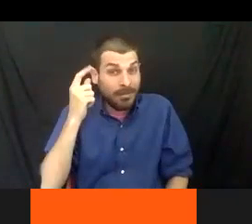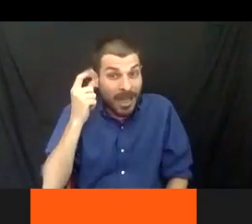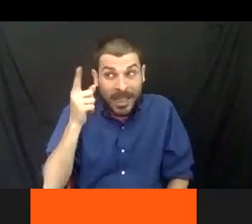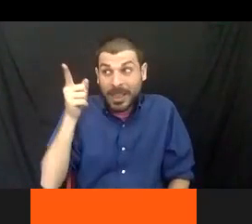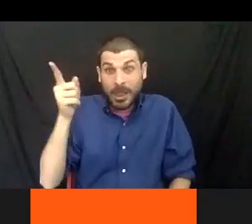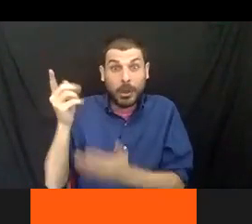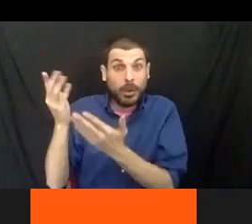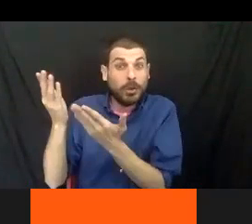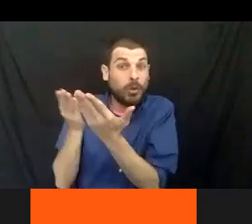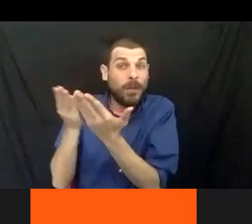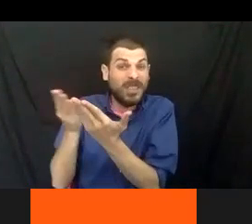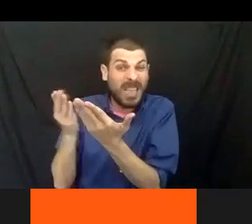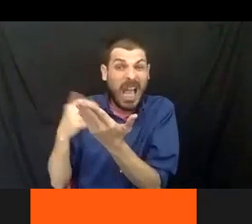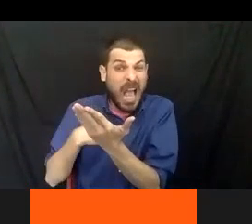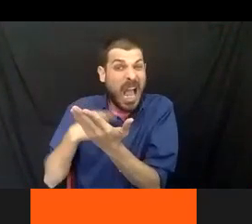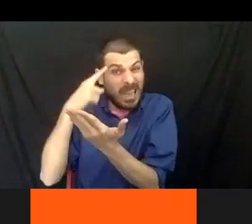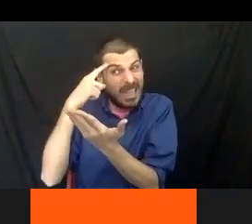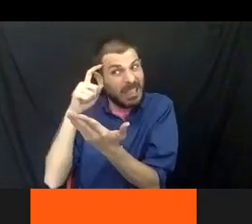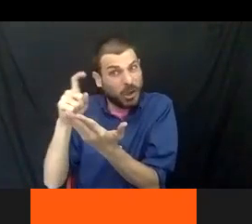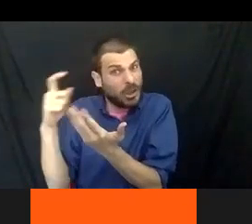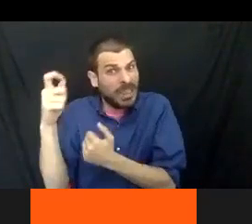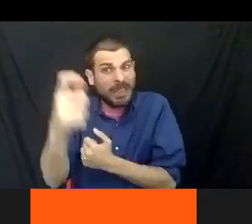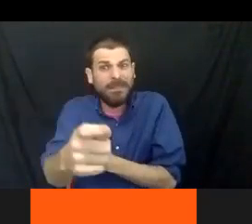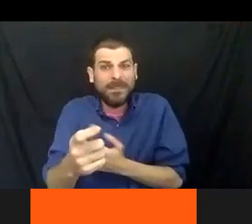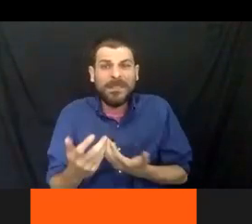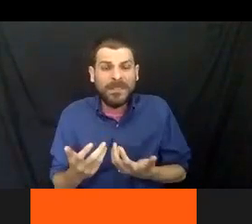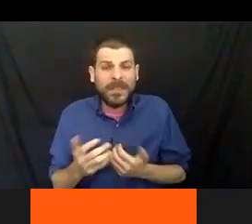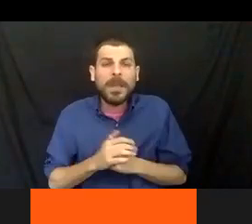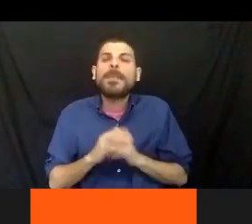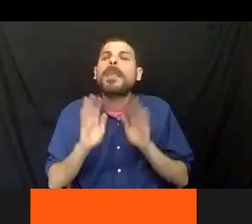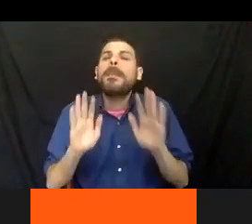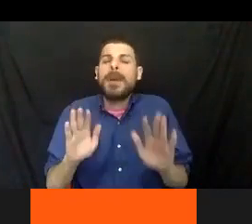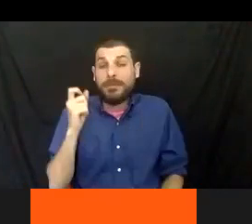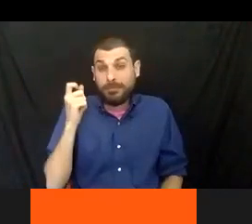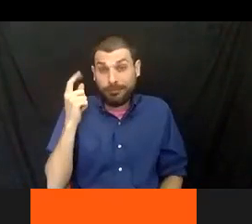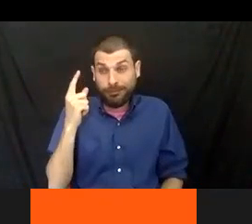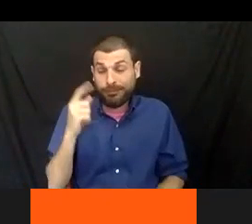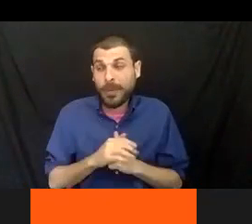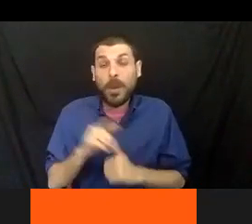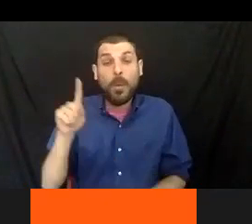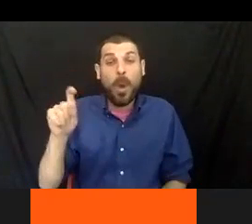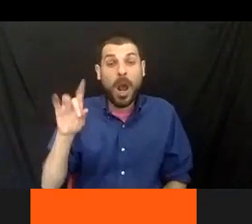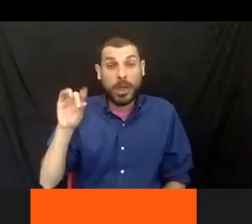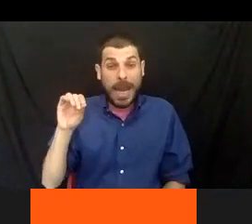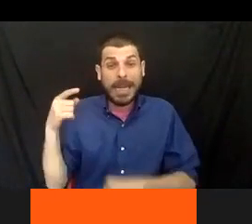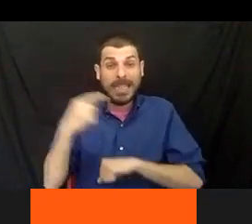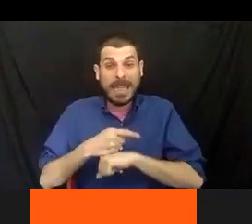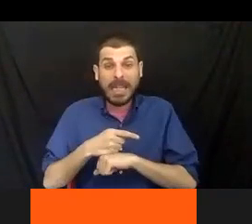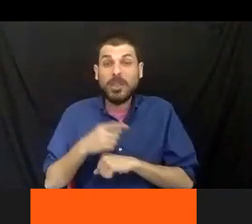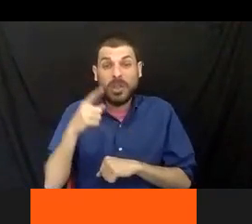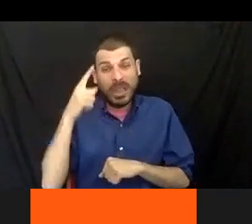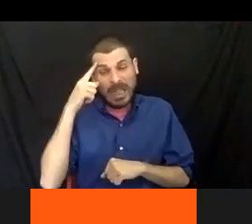you. And so now, let's say 180 days goes by and you're still